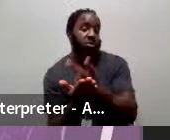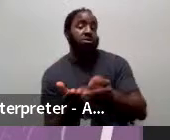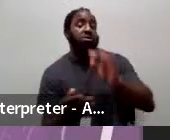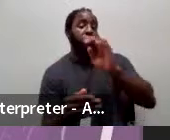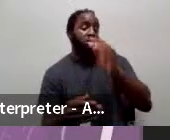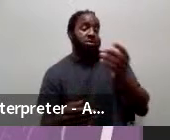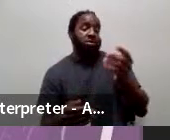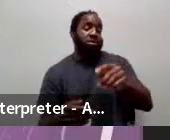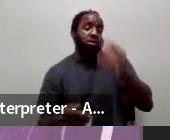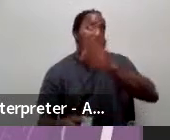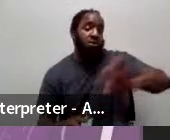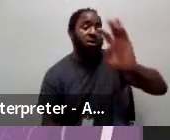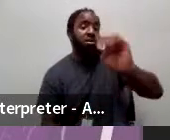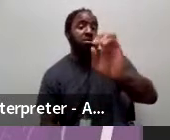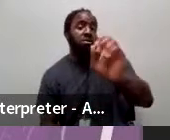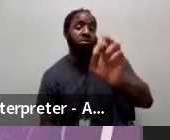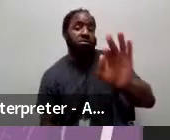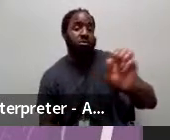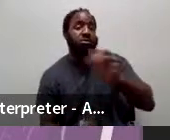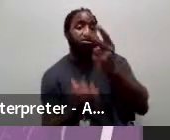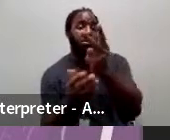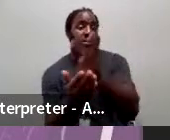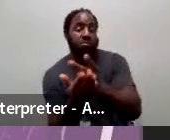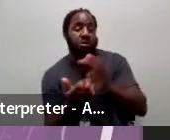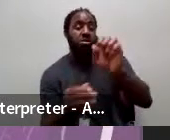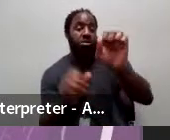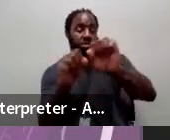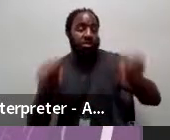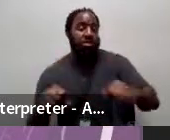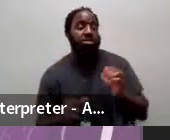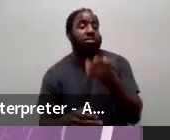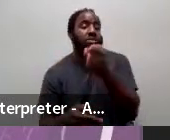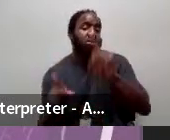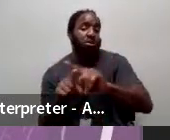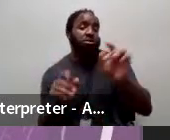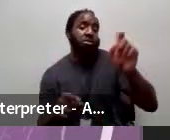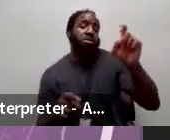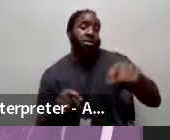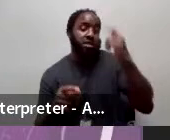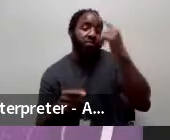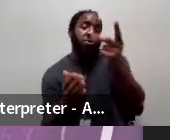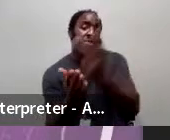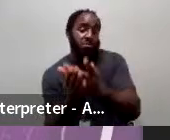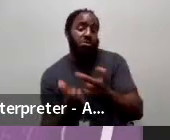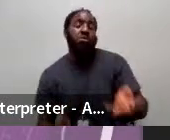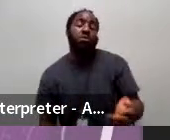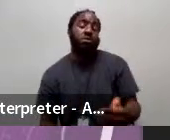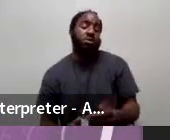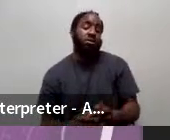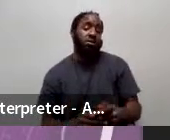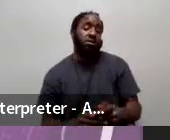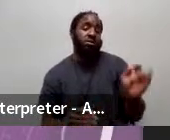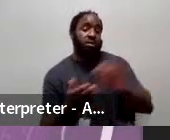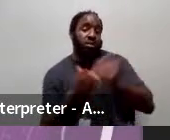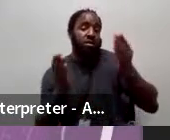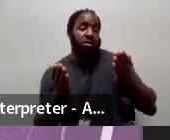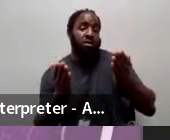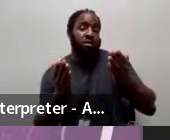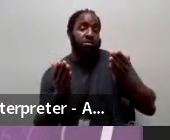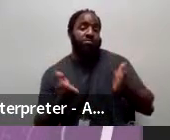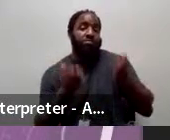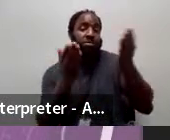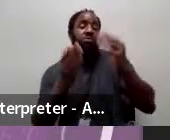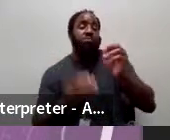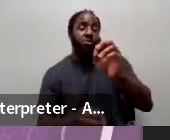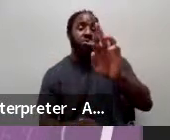the Morris Park Station area, there's also an existing need for parking. The proposed rezoning would also